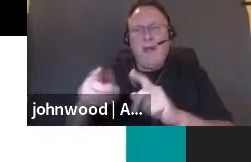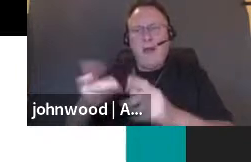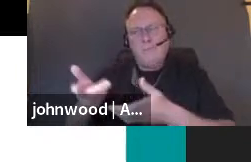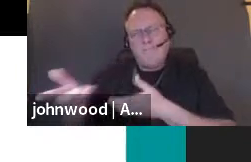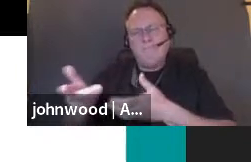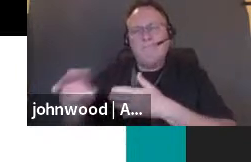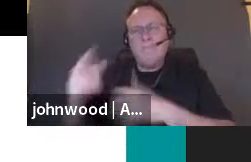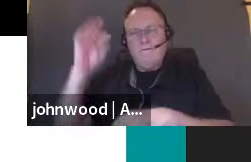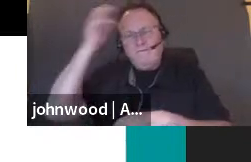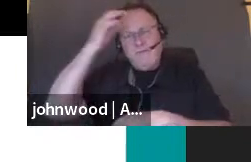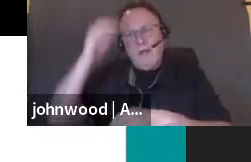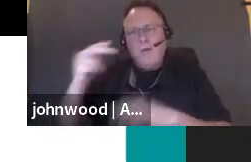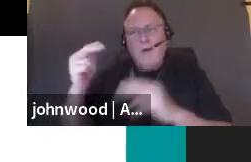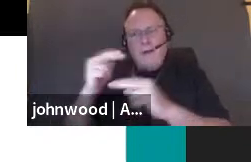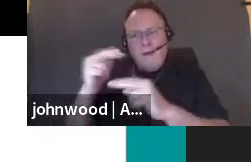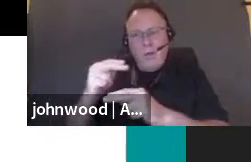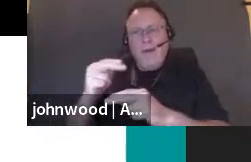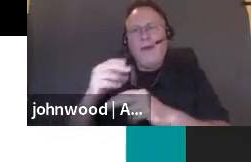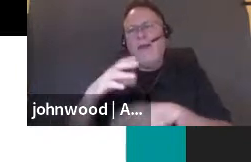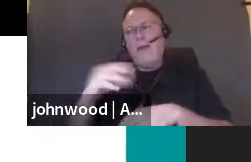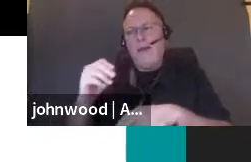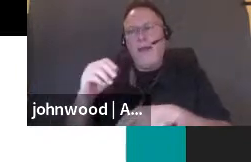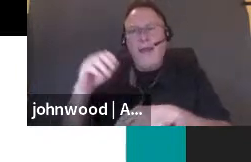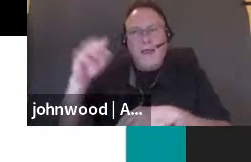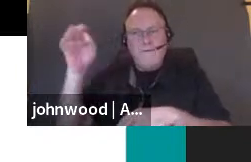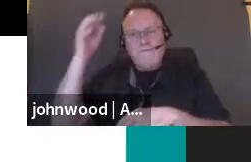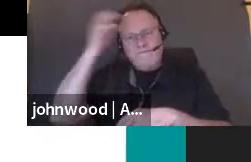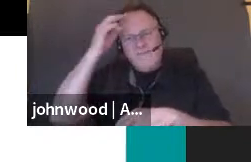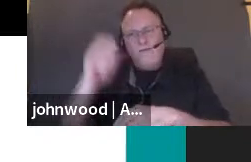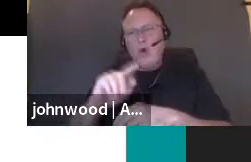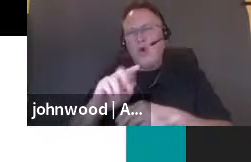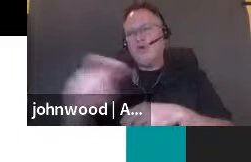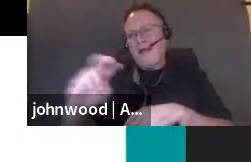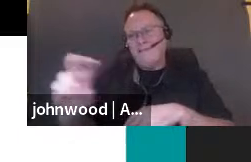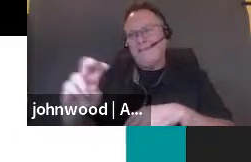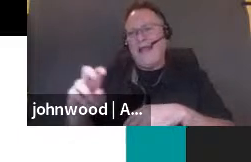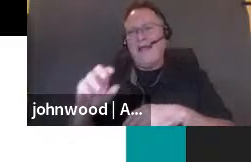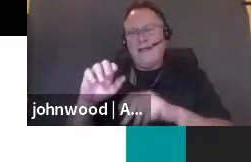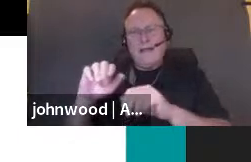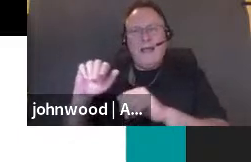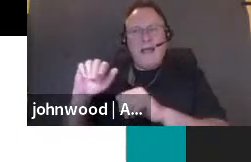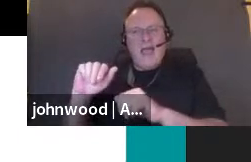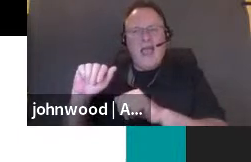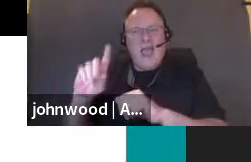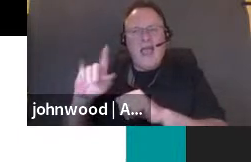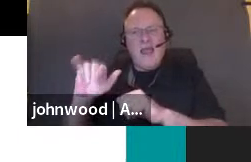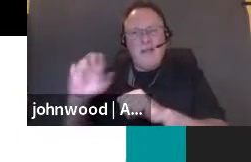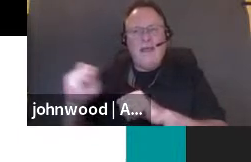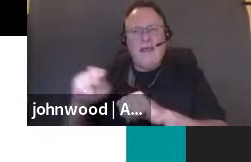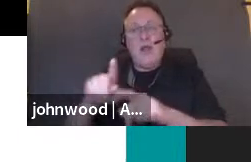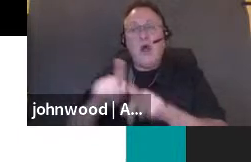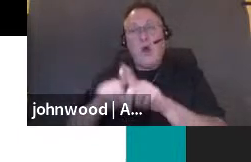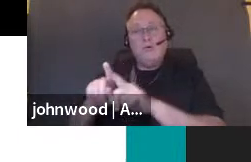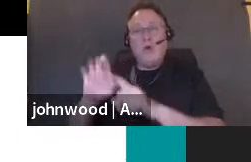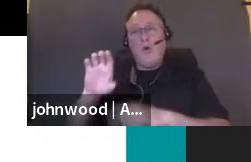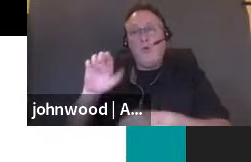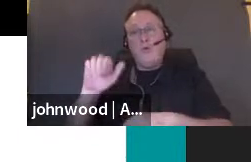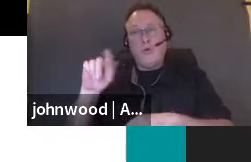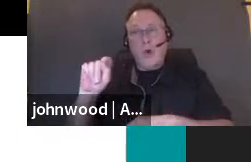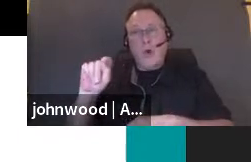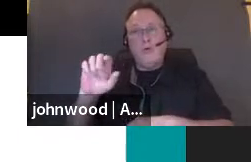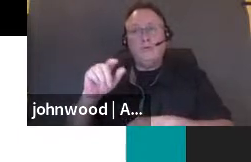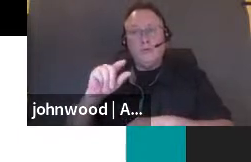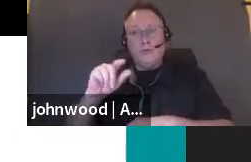partners, be it Federal Highway Administration and Federal Transit Administration, as well as the Coast Guard,